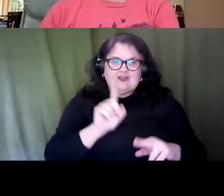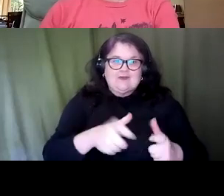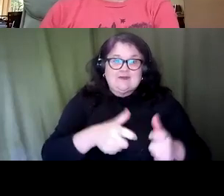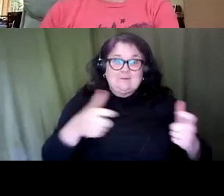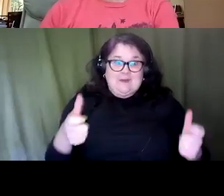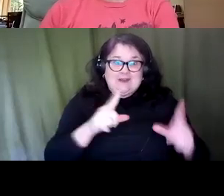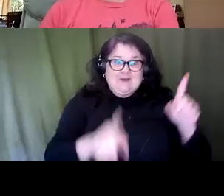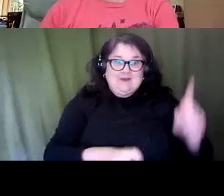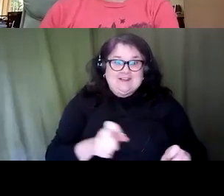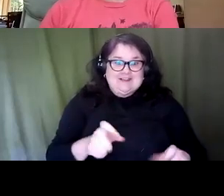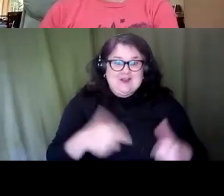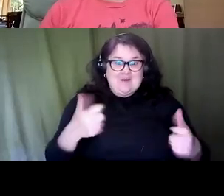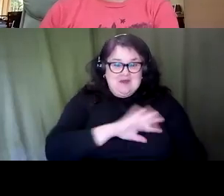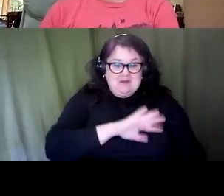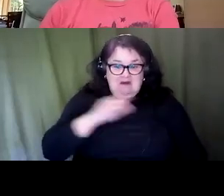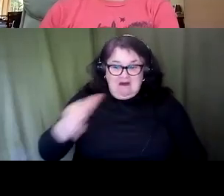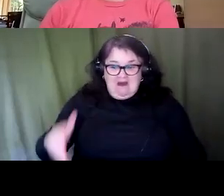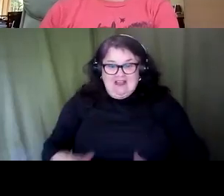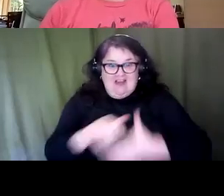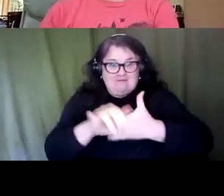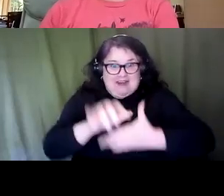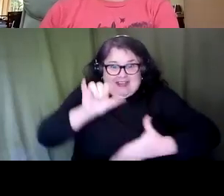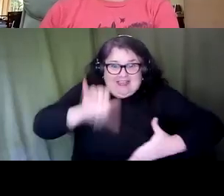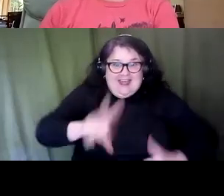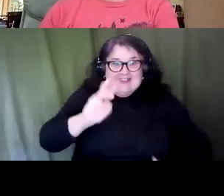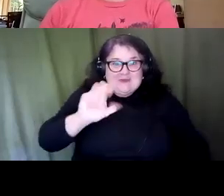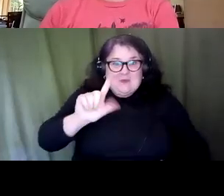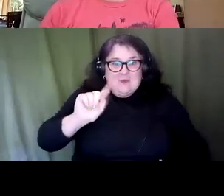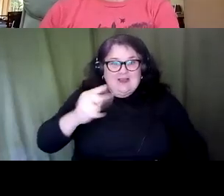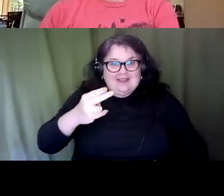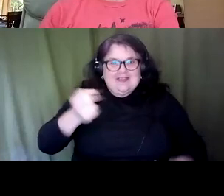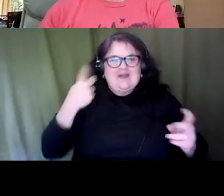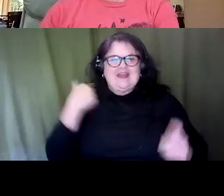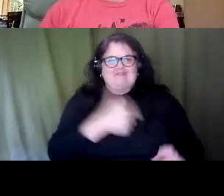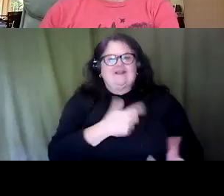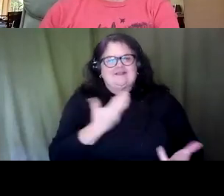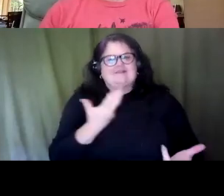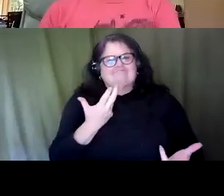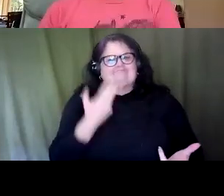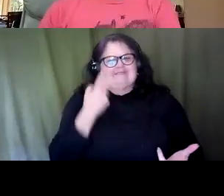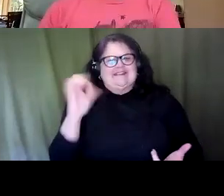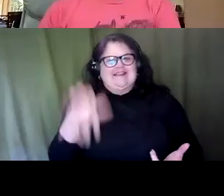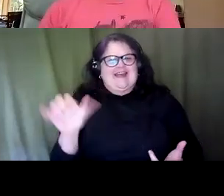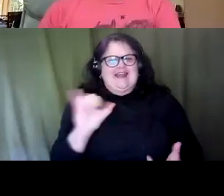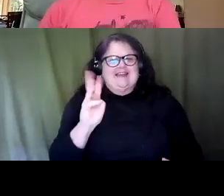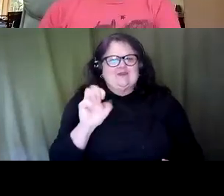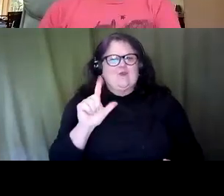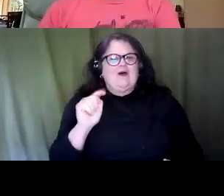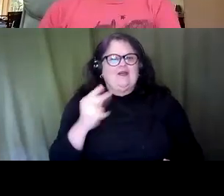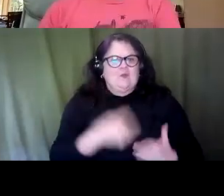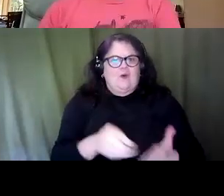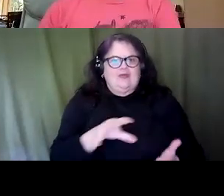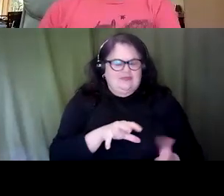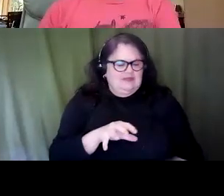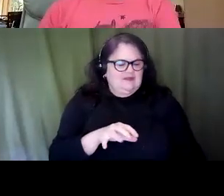easy to picture a big pile of money as wealth. I think it's what a lot of us picture. But then I was like, what